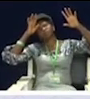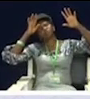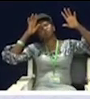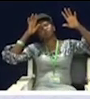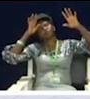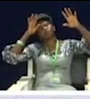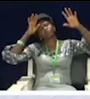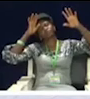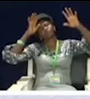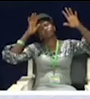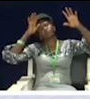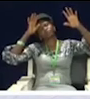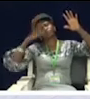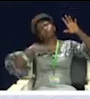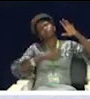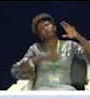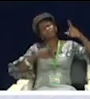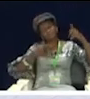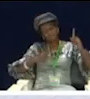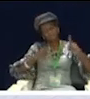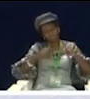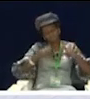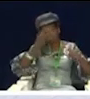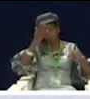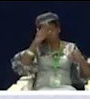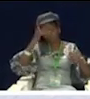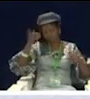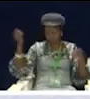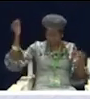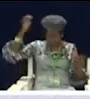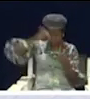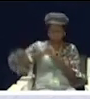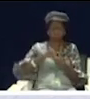please let me know you more.